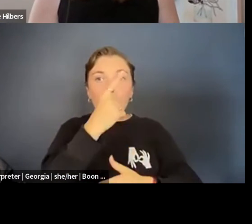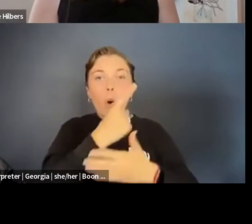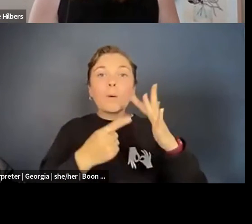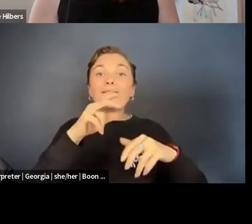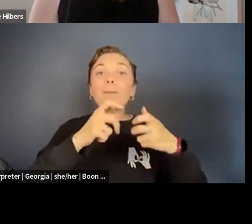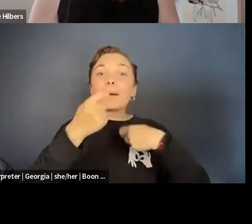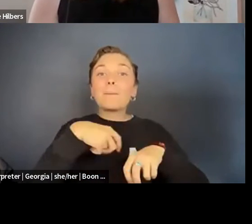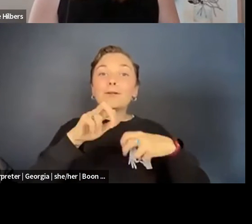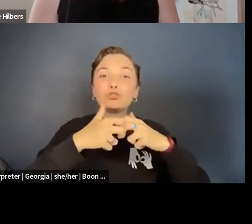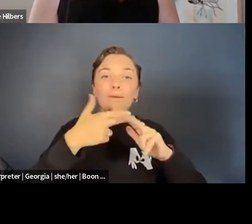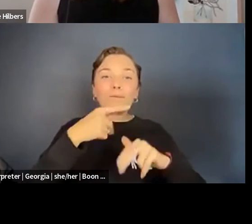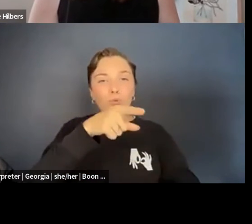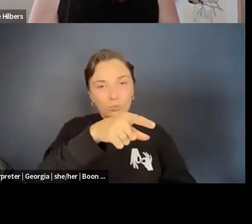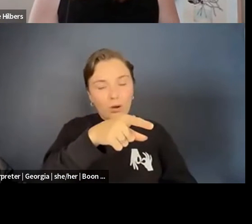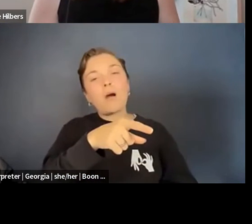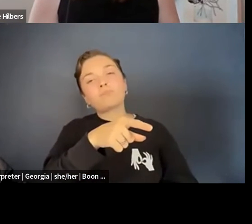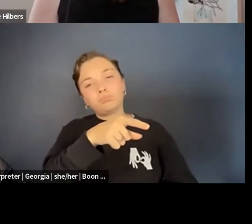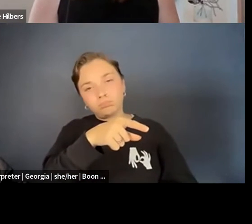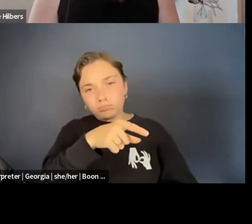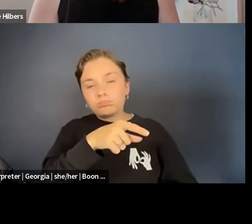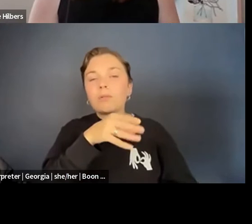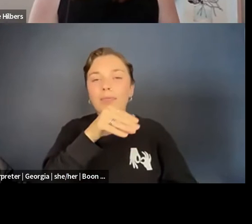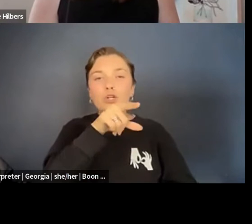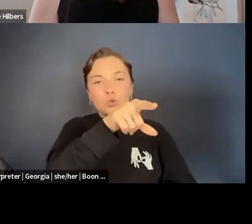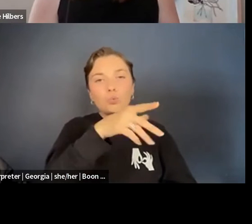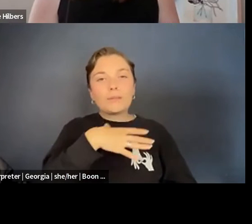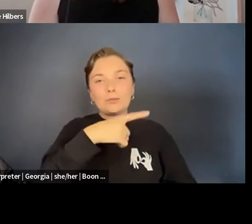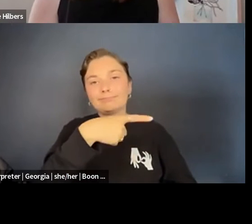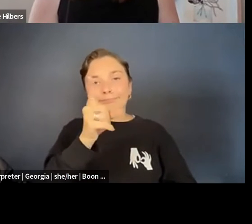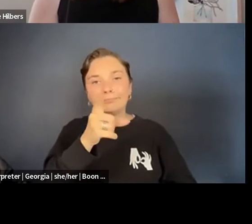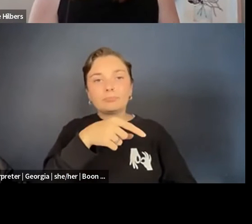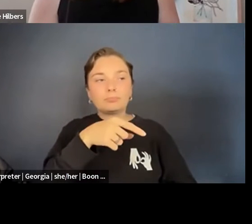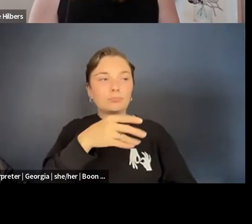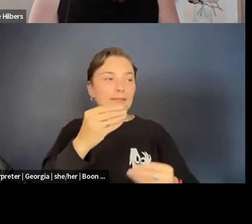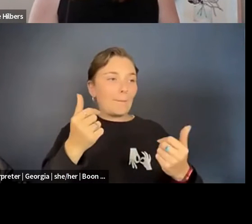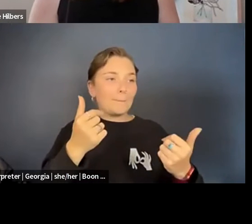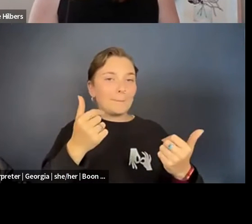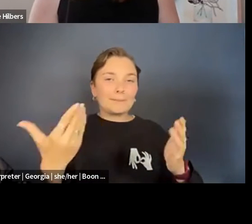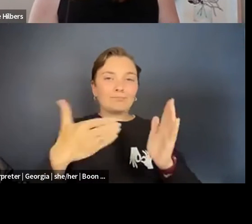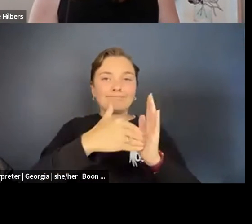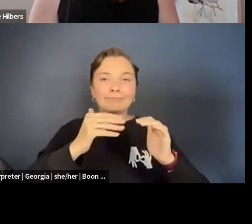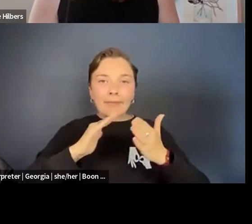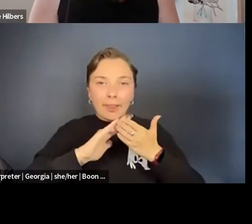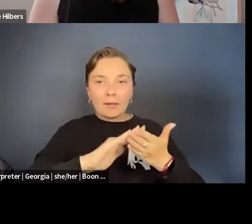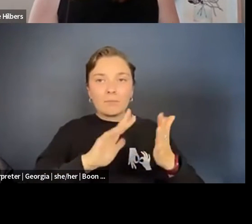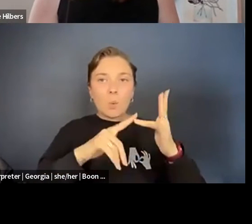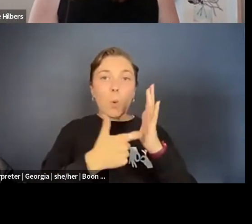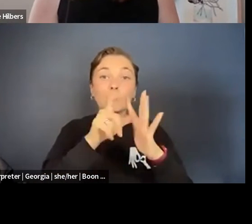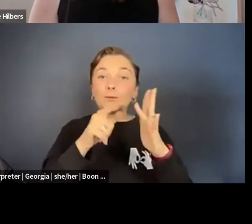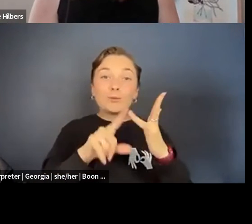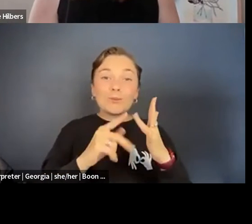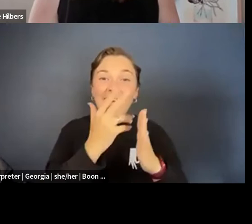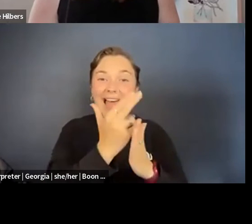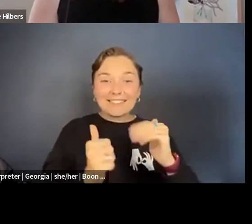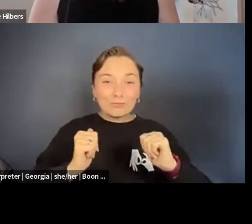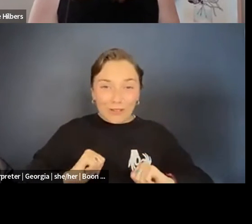for you. And then you need to go and get some sort of extra help or go and do an arts practice